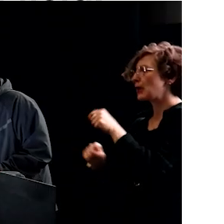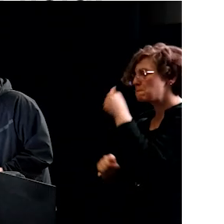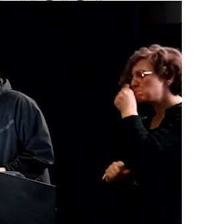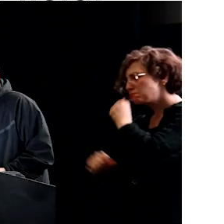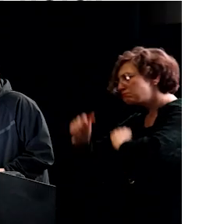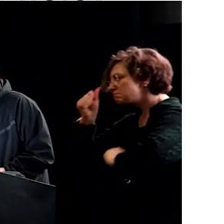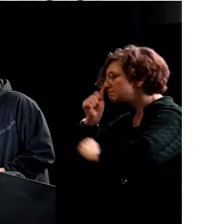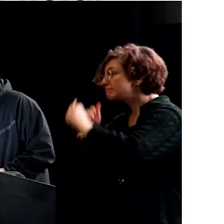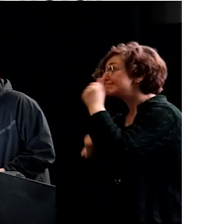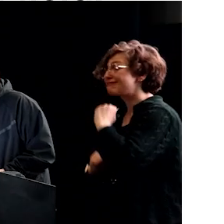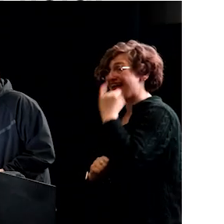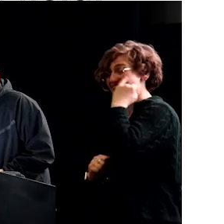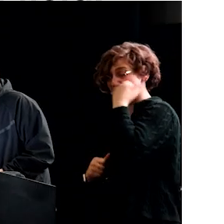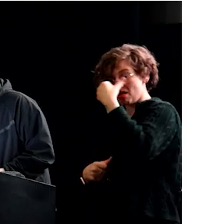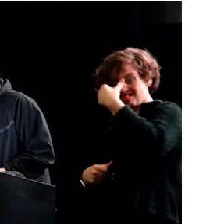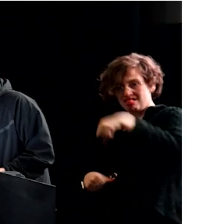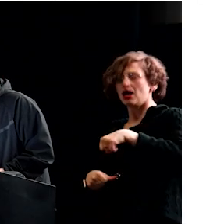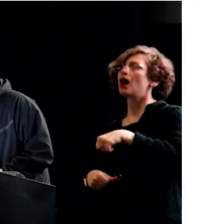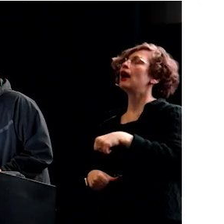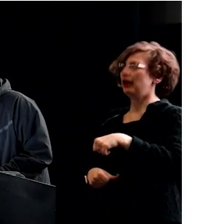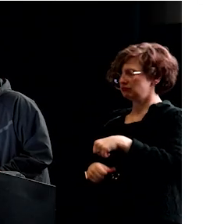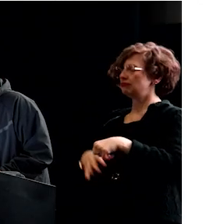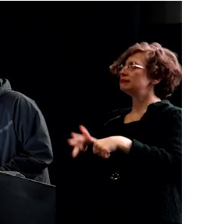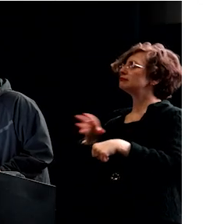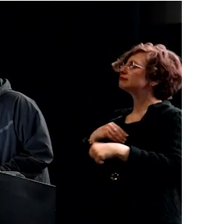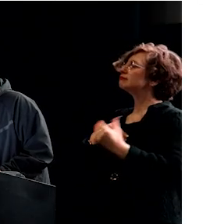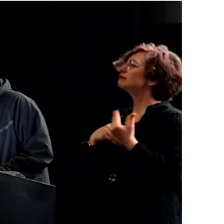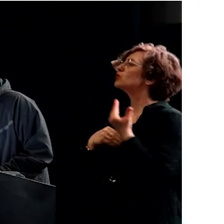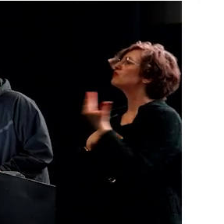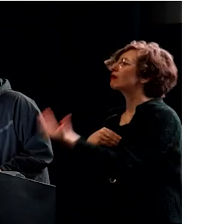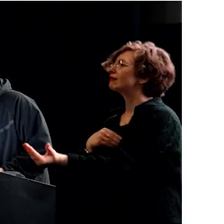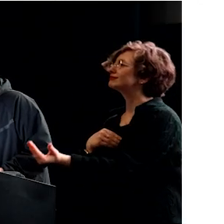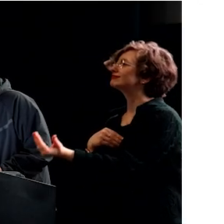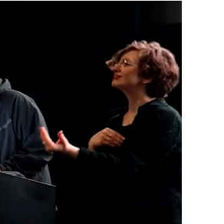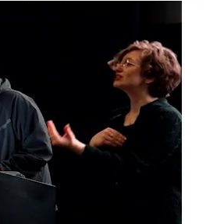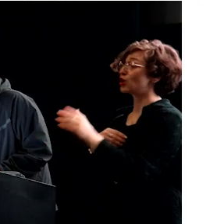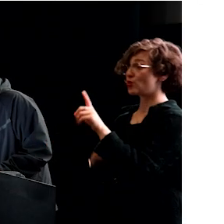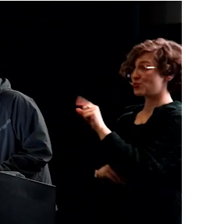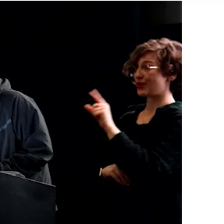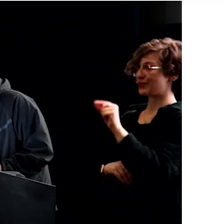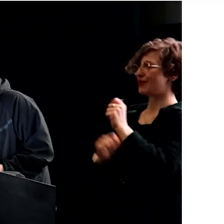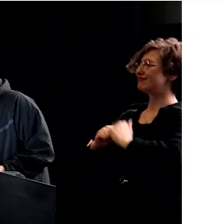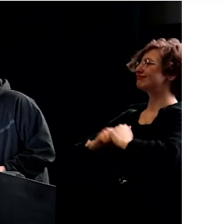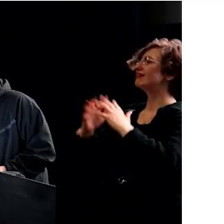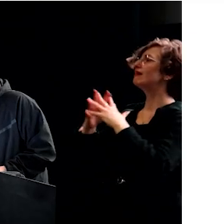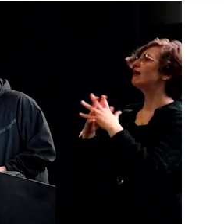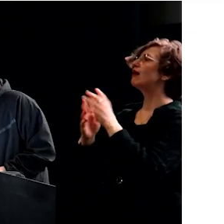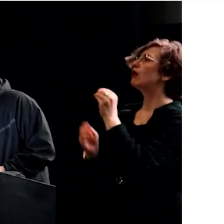rejection gracefully. And so in 2020, we launched Offsite.